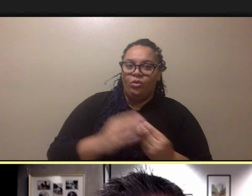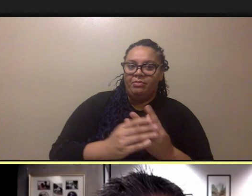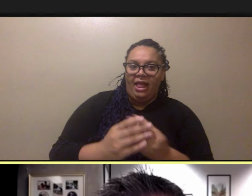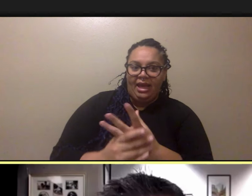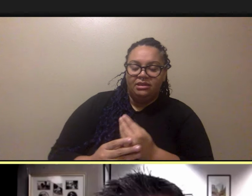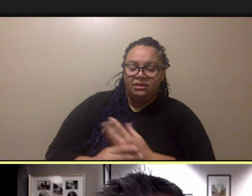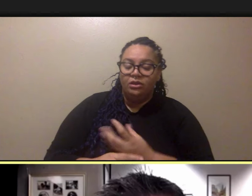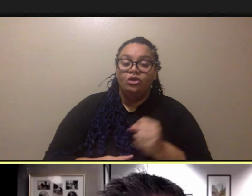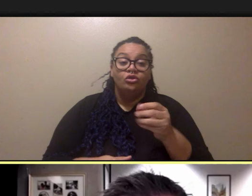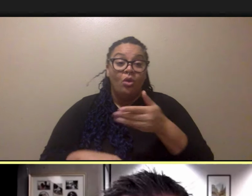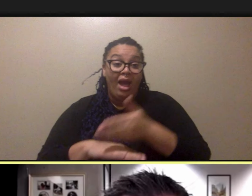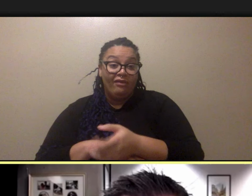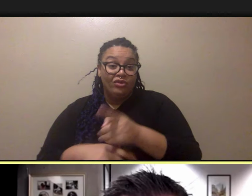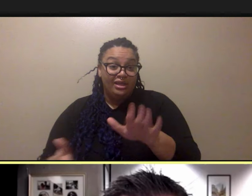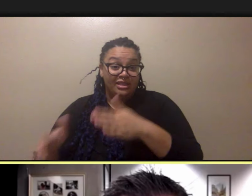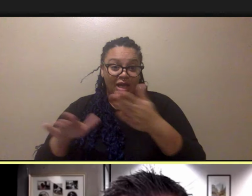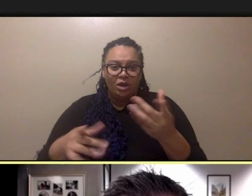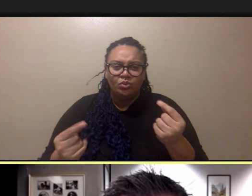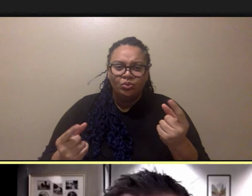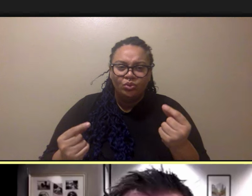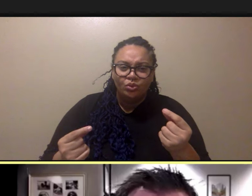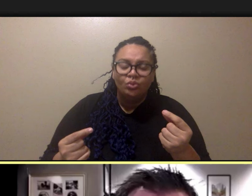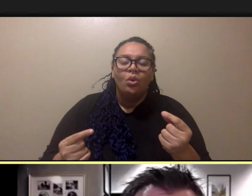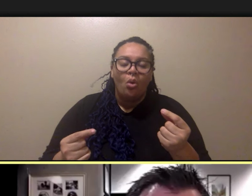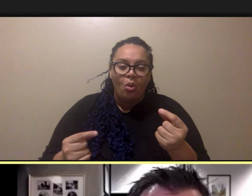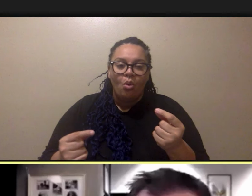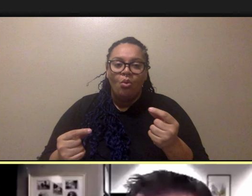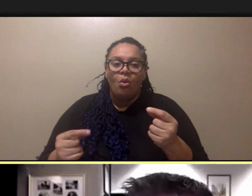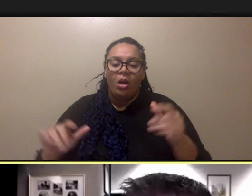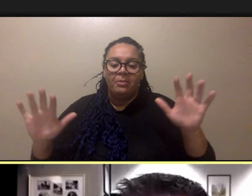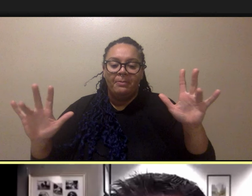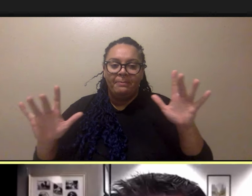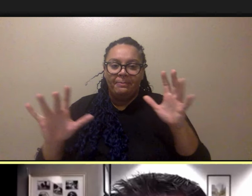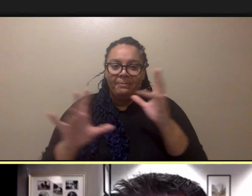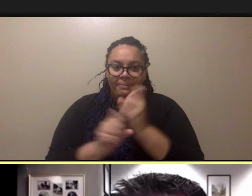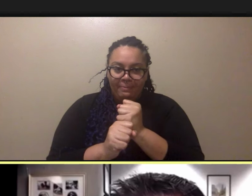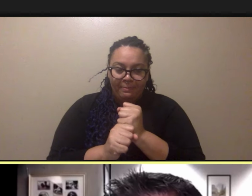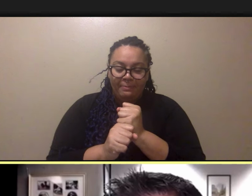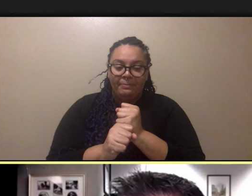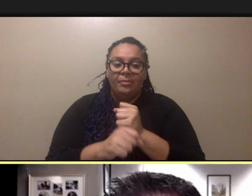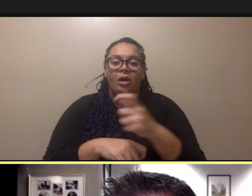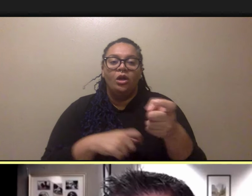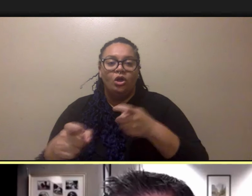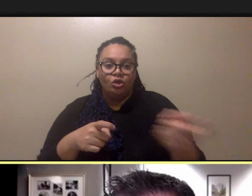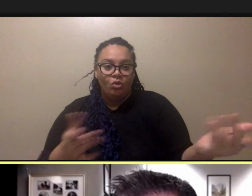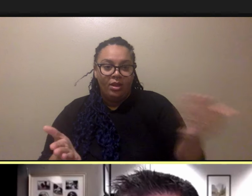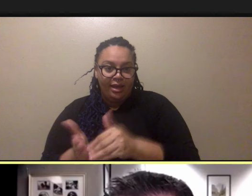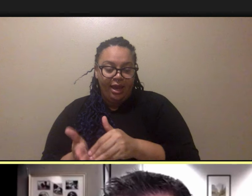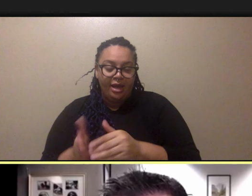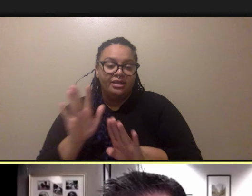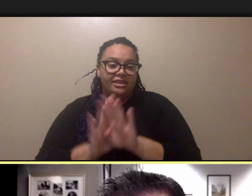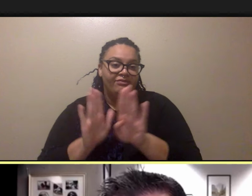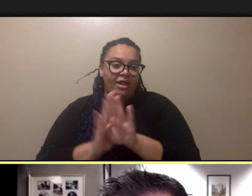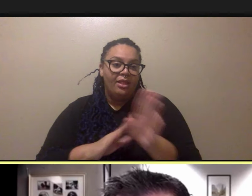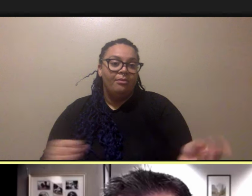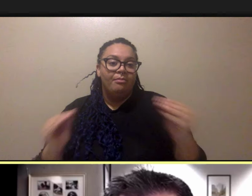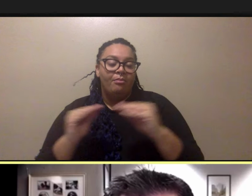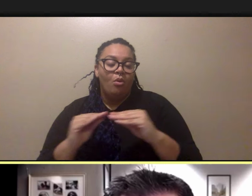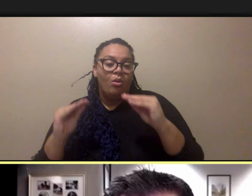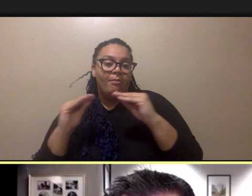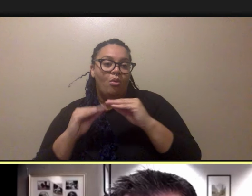did after Bacon died and they reconsolidated control was develop more and more of the